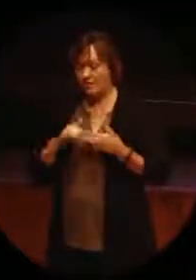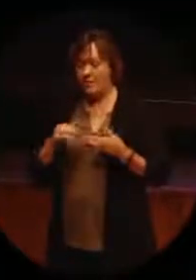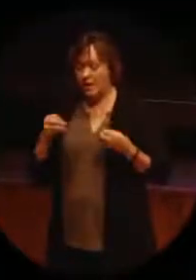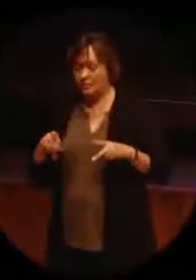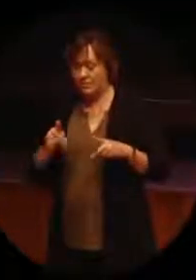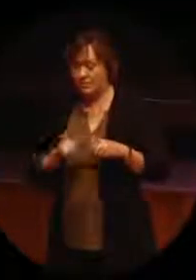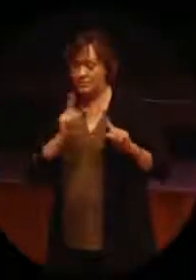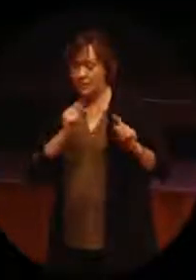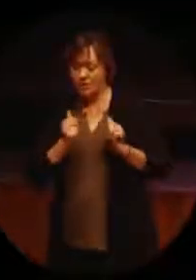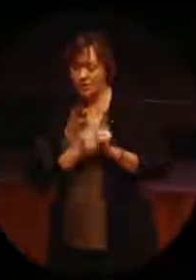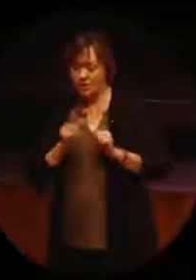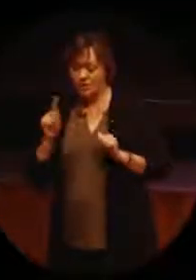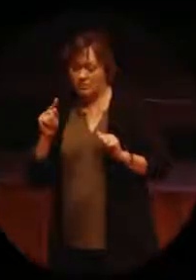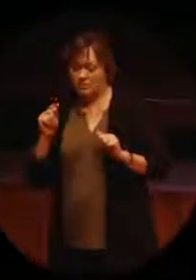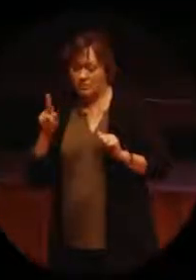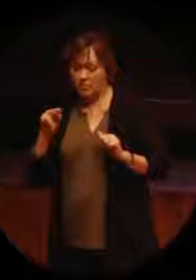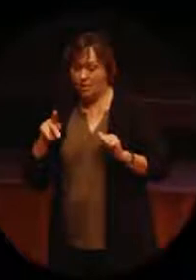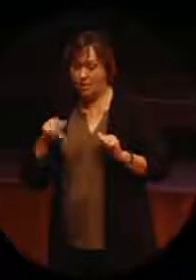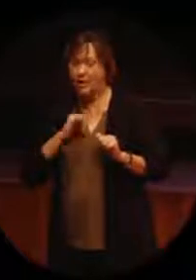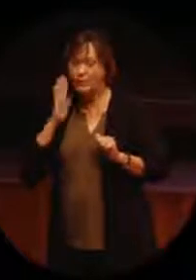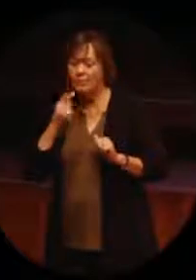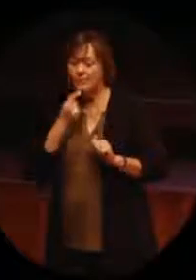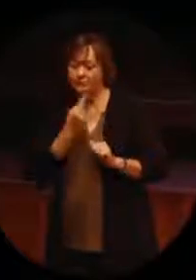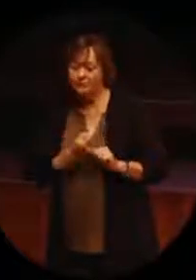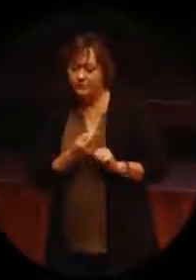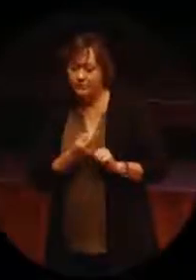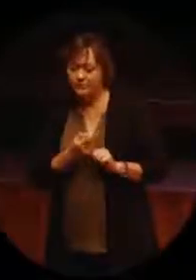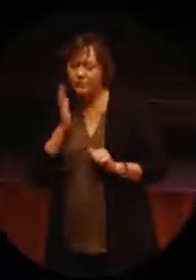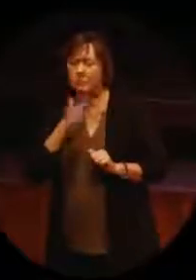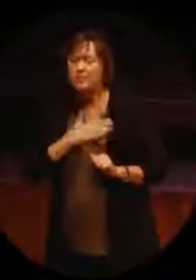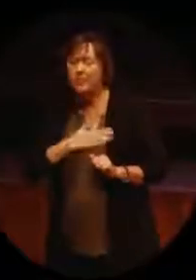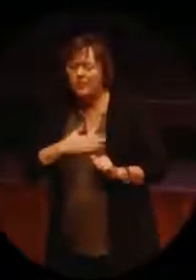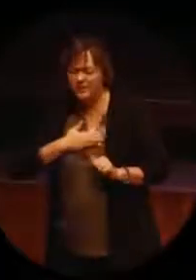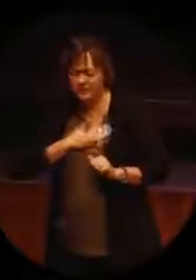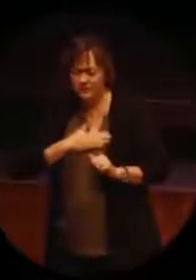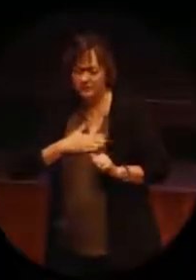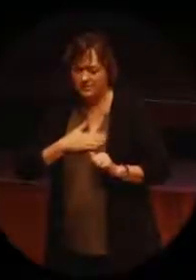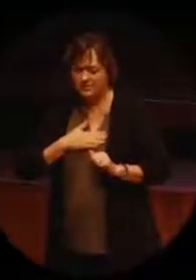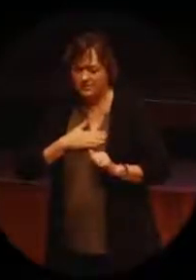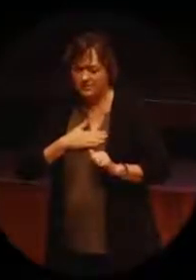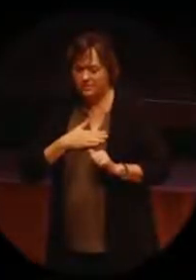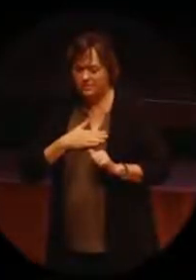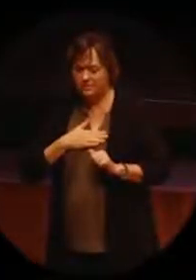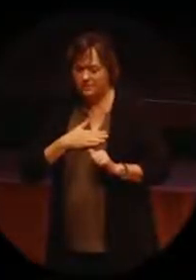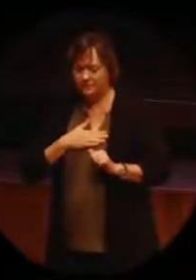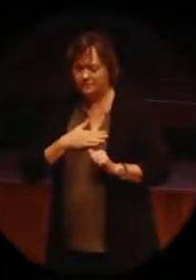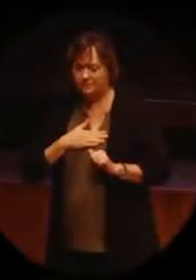have the chance to talk to him, I'm going to say, will you please